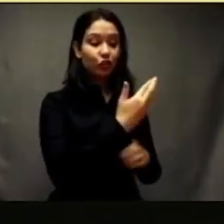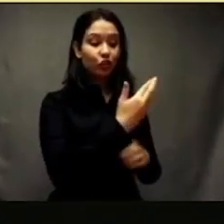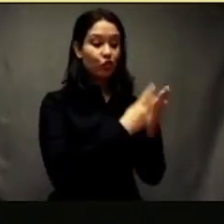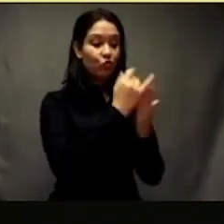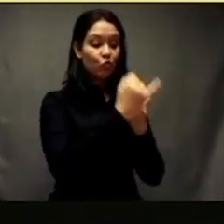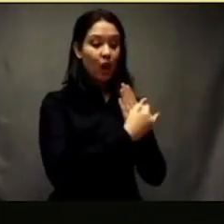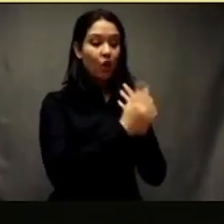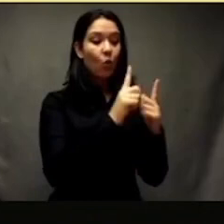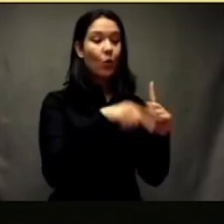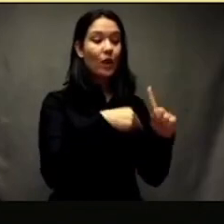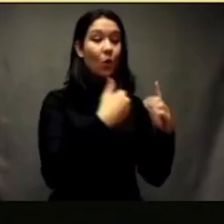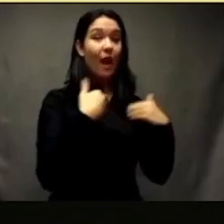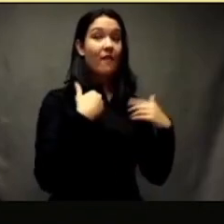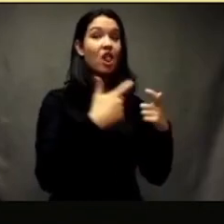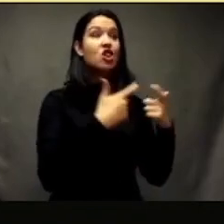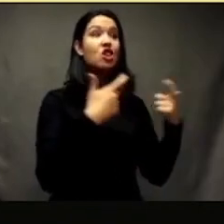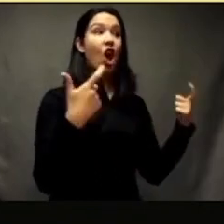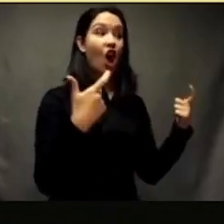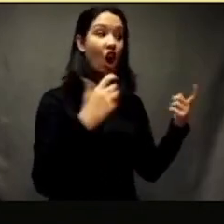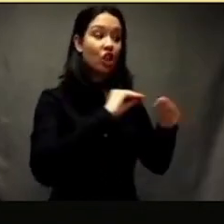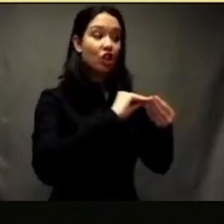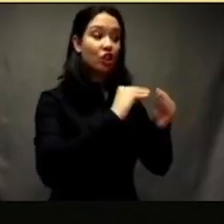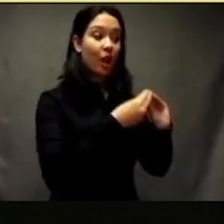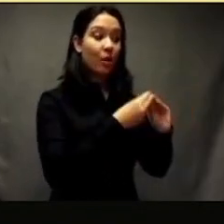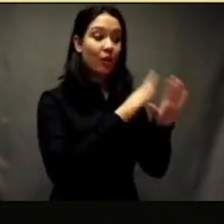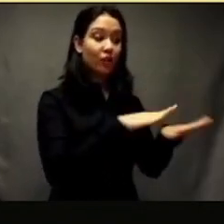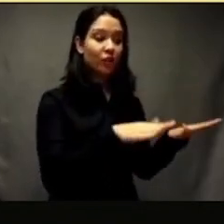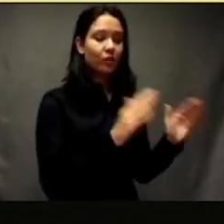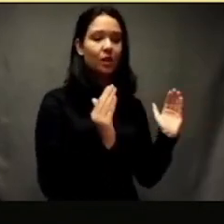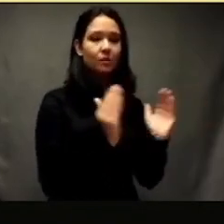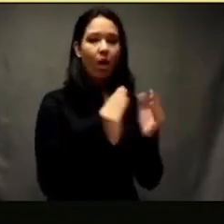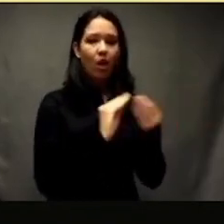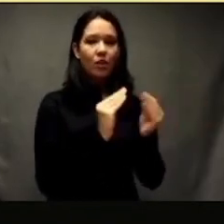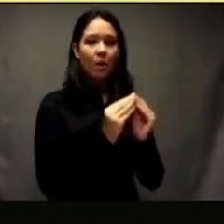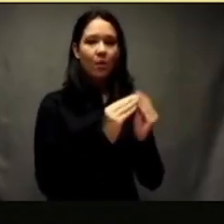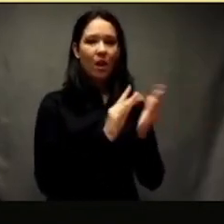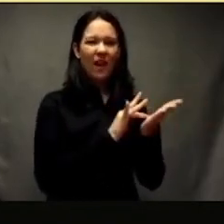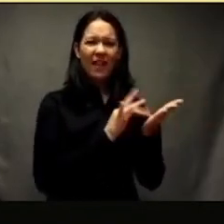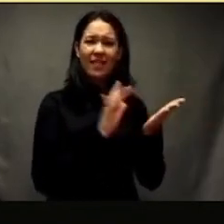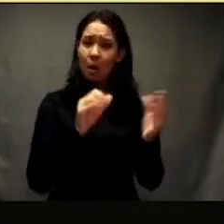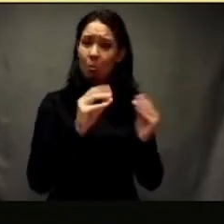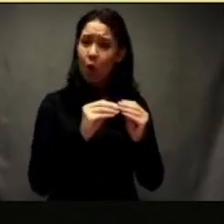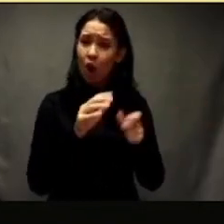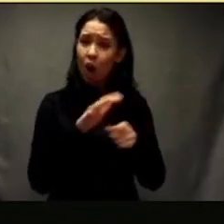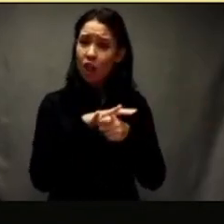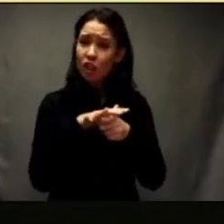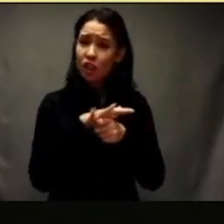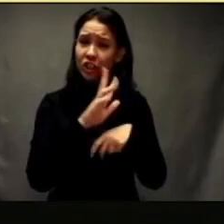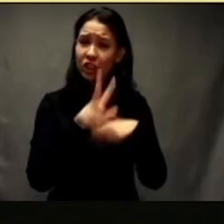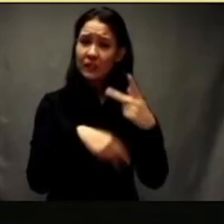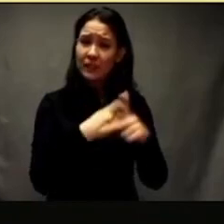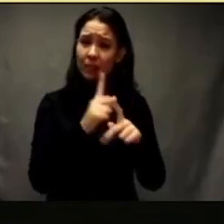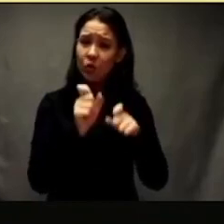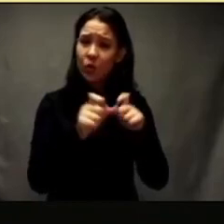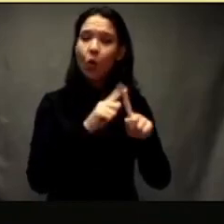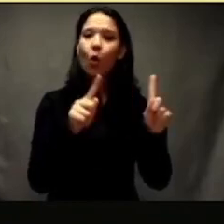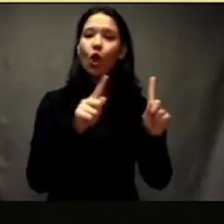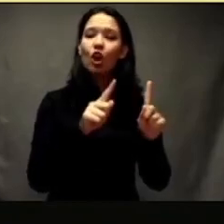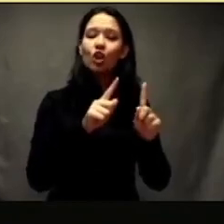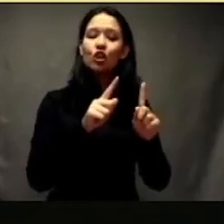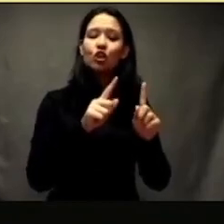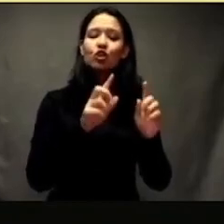of children and a smaller number of iPads. Is that more of a logistical question or a question about searching for an